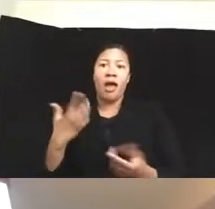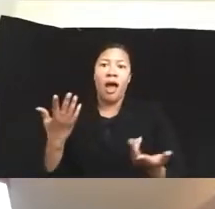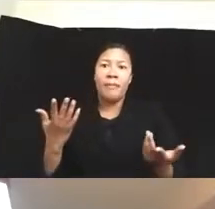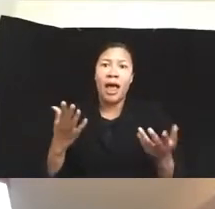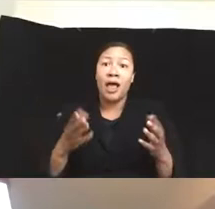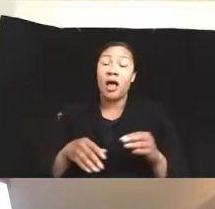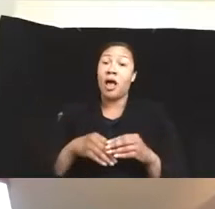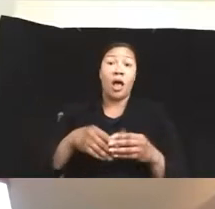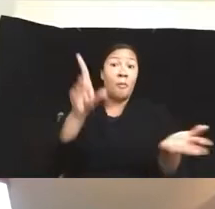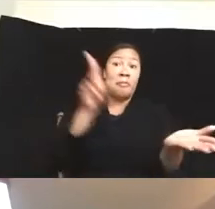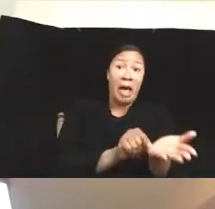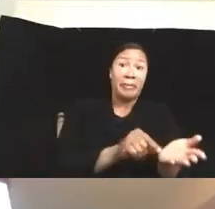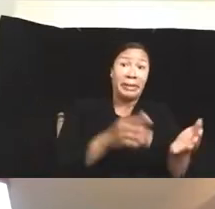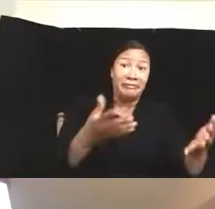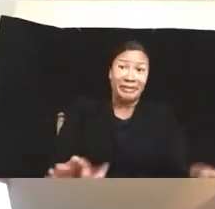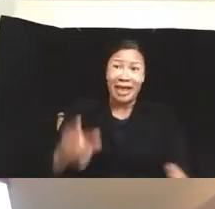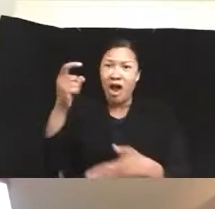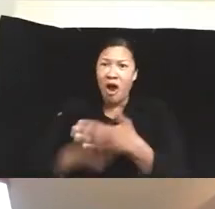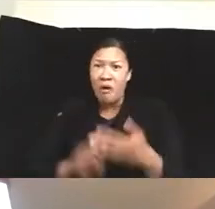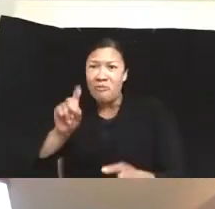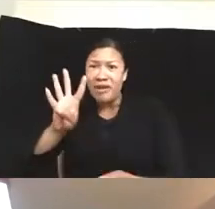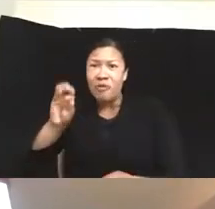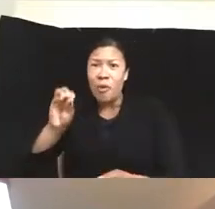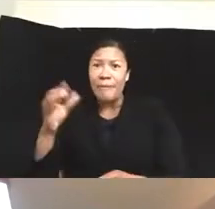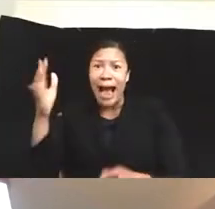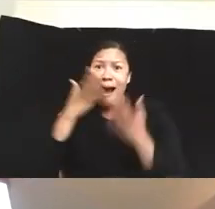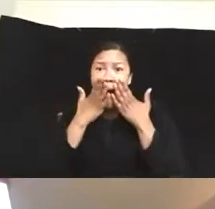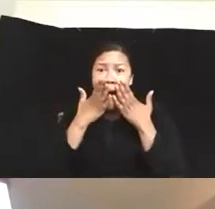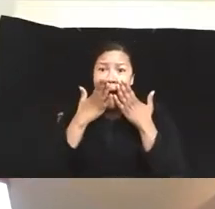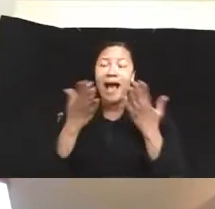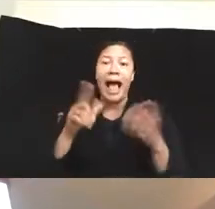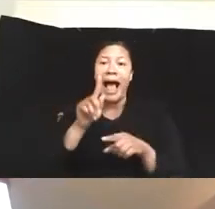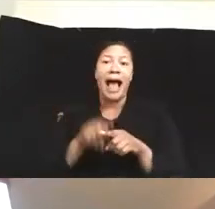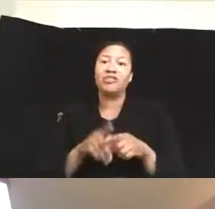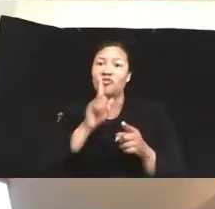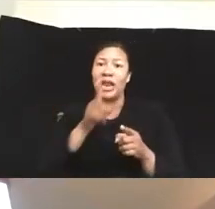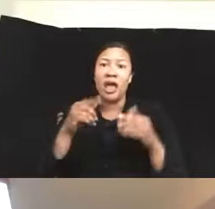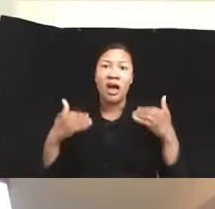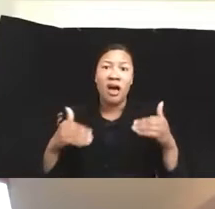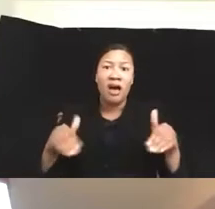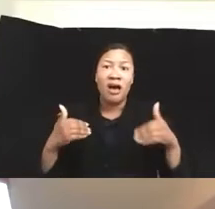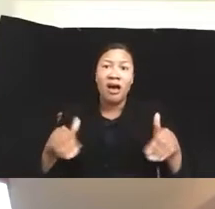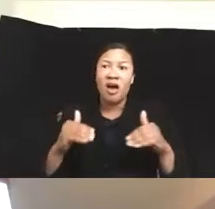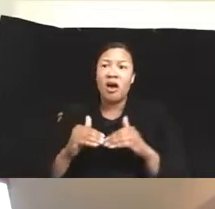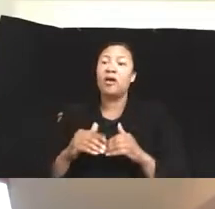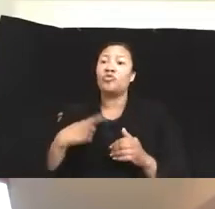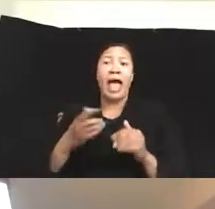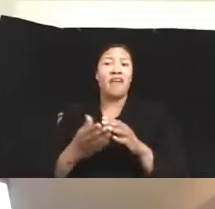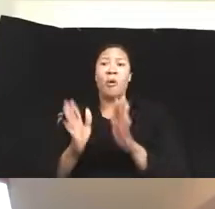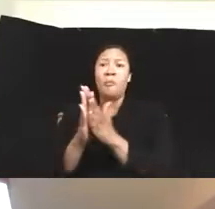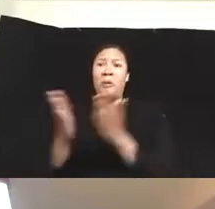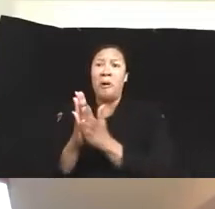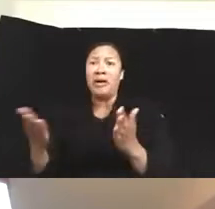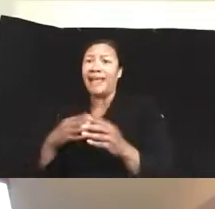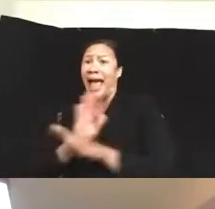after it was published and I realized that it cost that much. So I have a bunch of boxes of books that I was planning on selling outside of